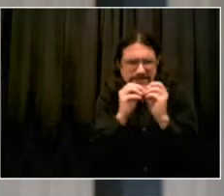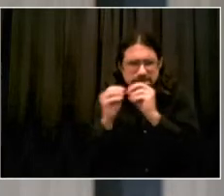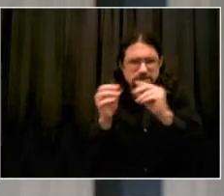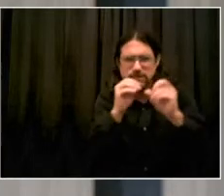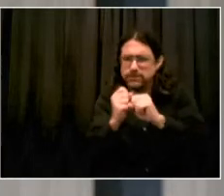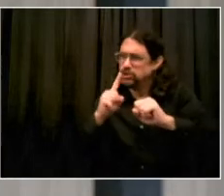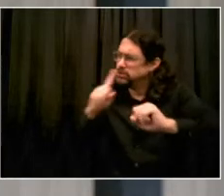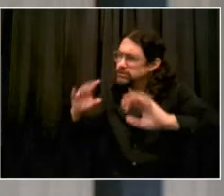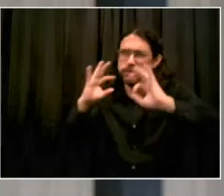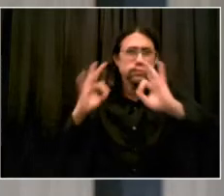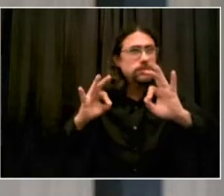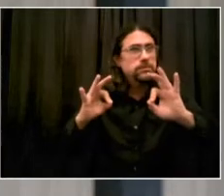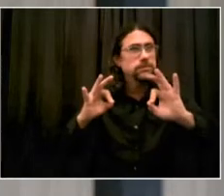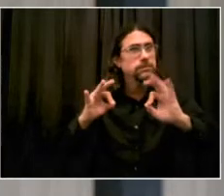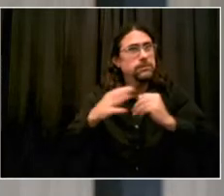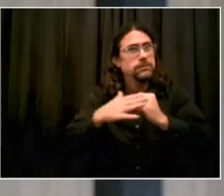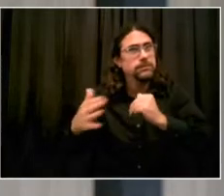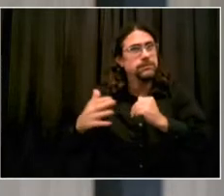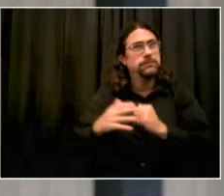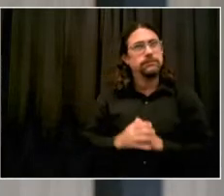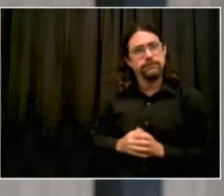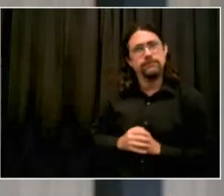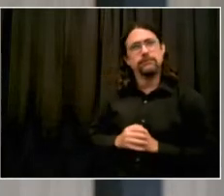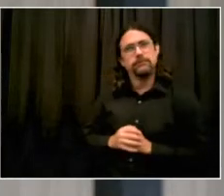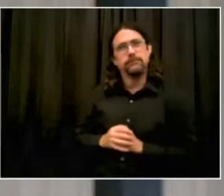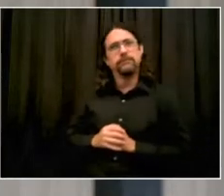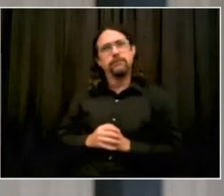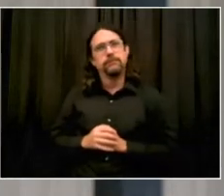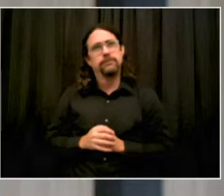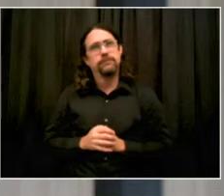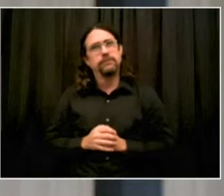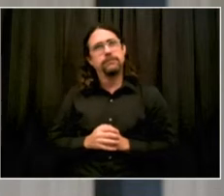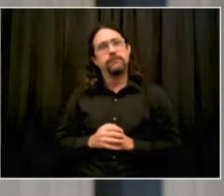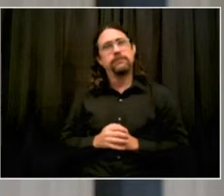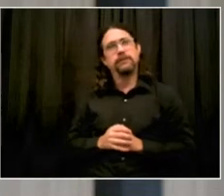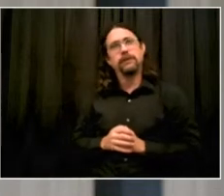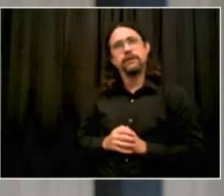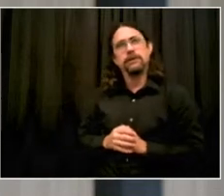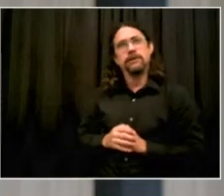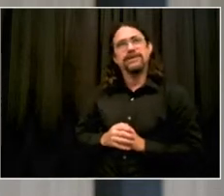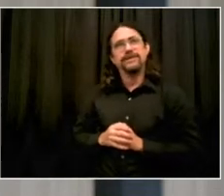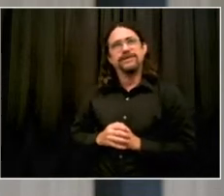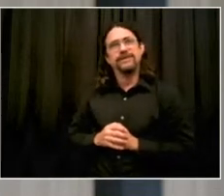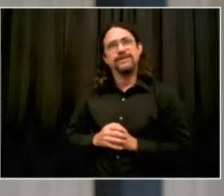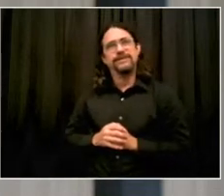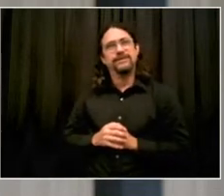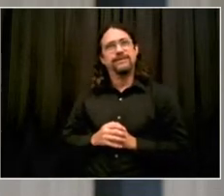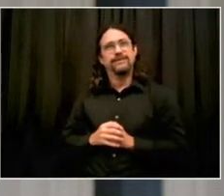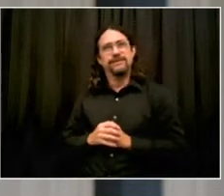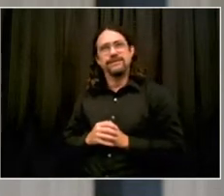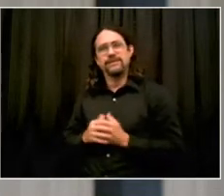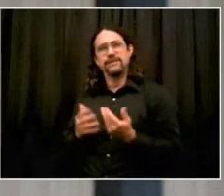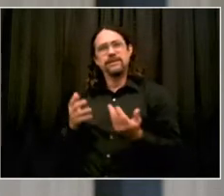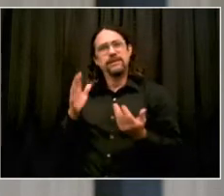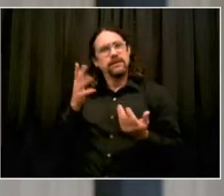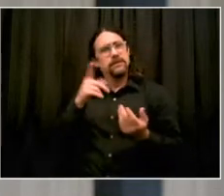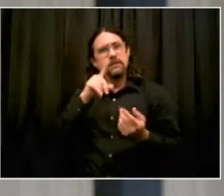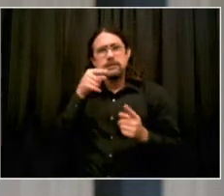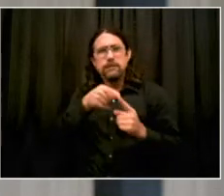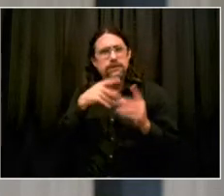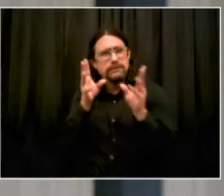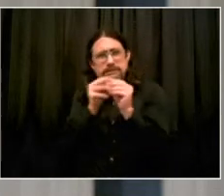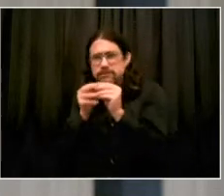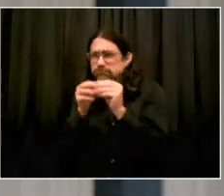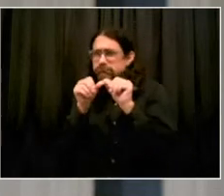have to make different changes. And the only way to be able to do that is to be in constant conversation. So I'm actually very proud of